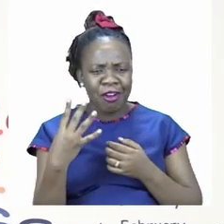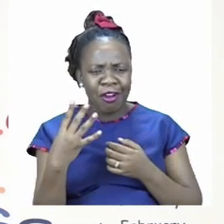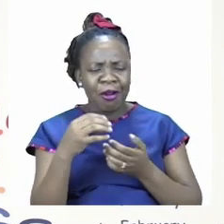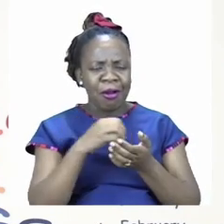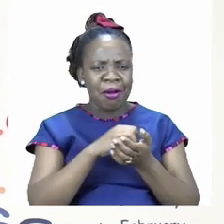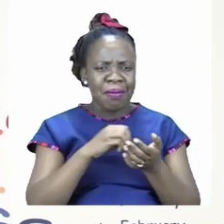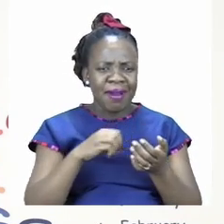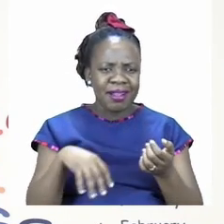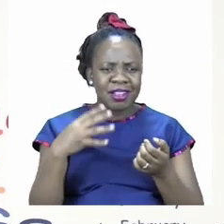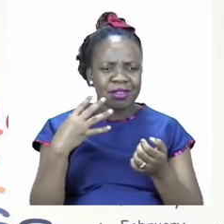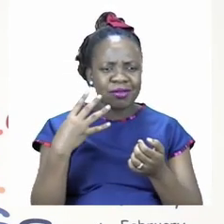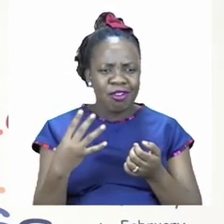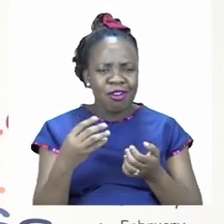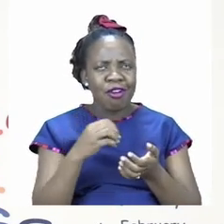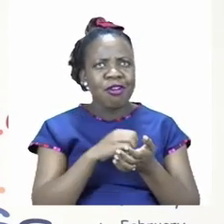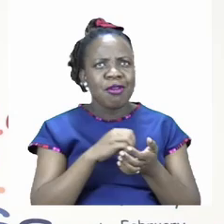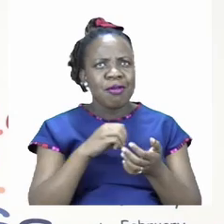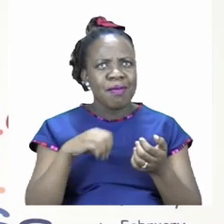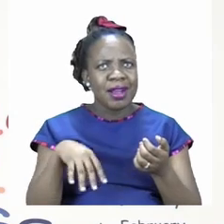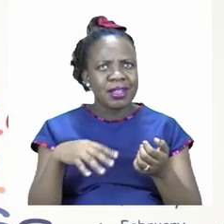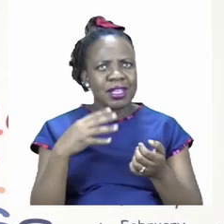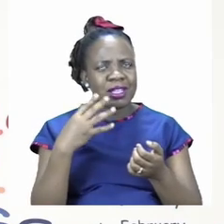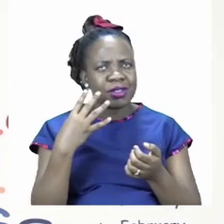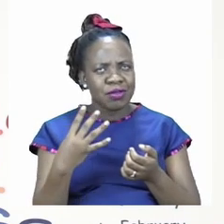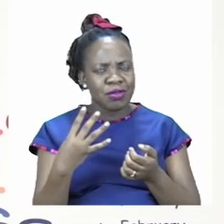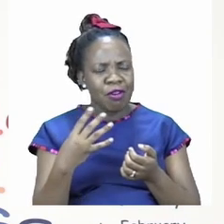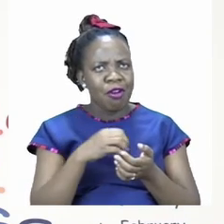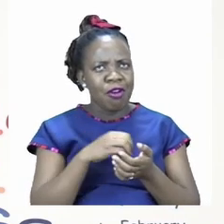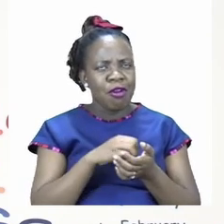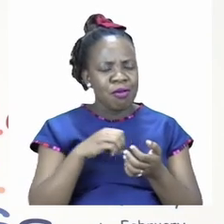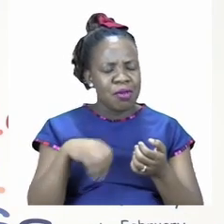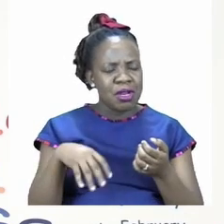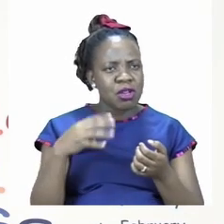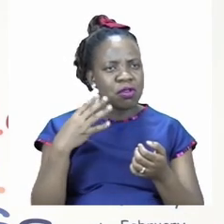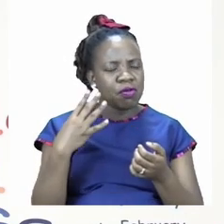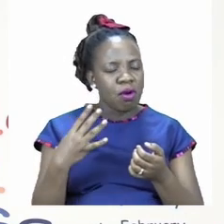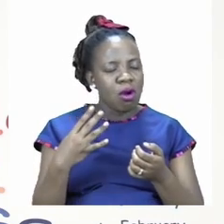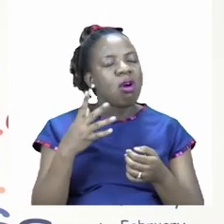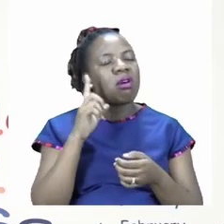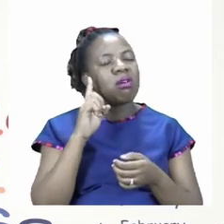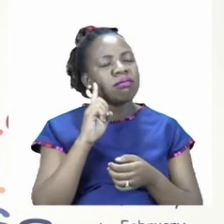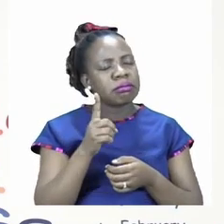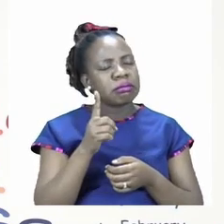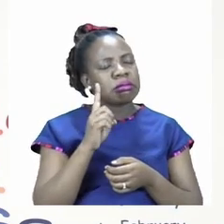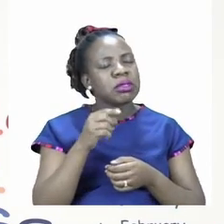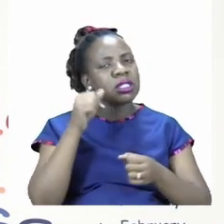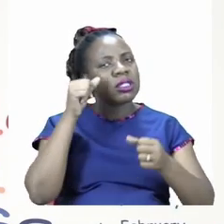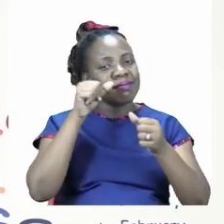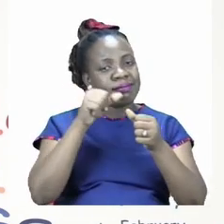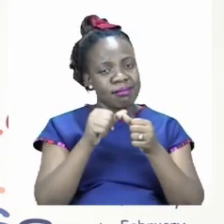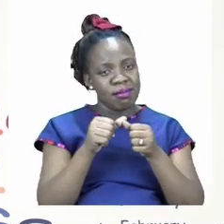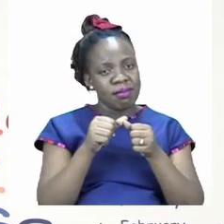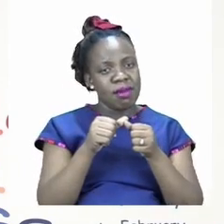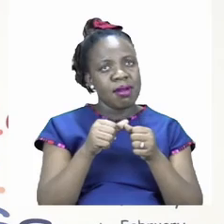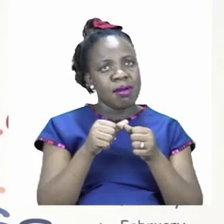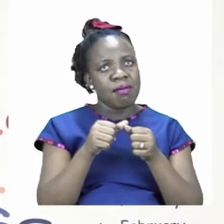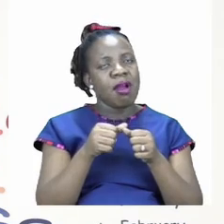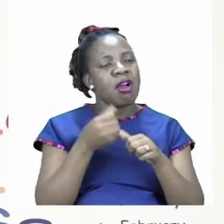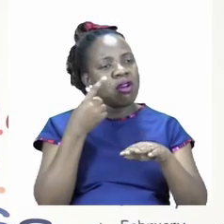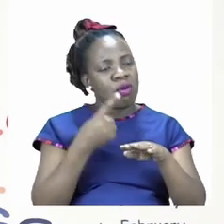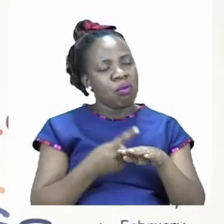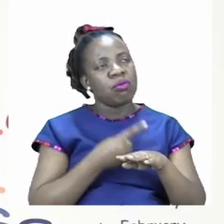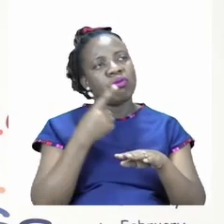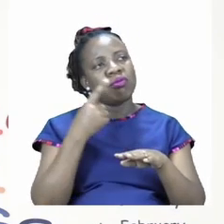remember, division is repeated subtraction. So we have to subtract 4